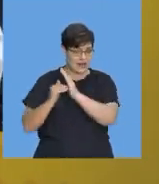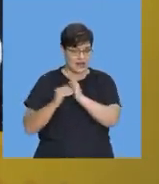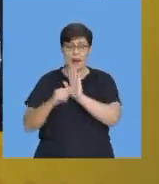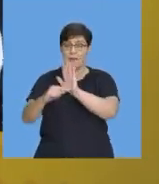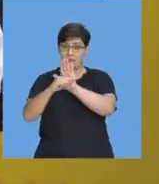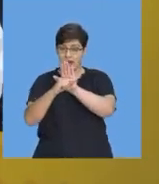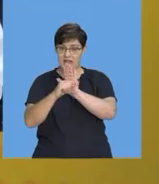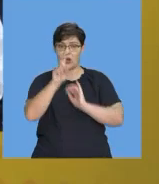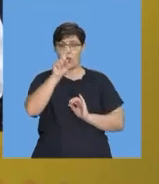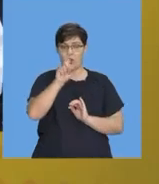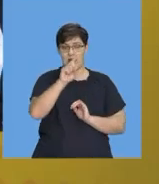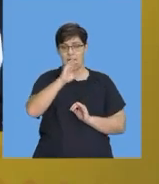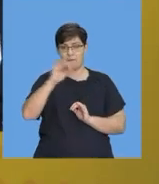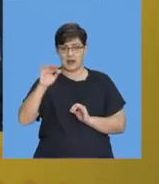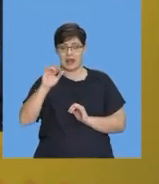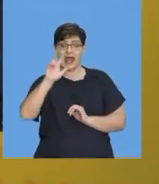minus